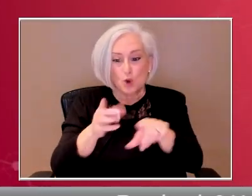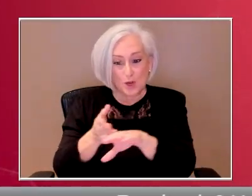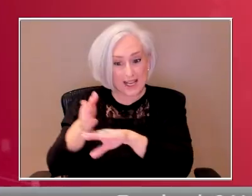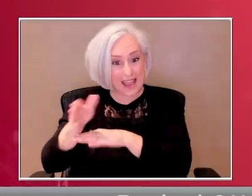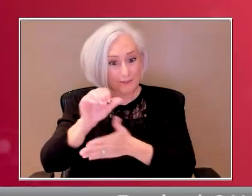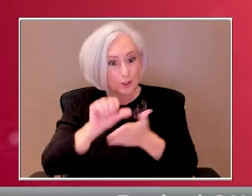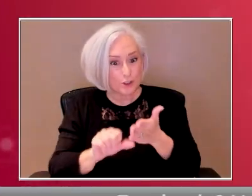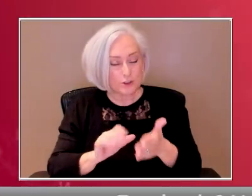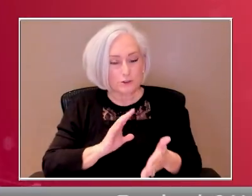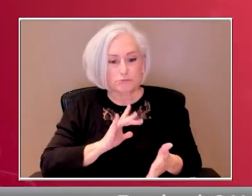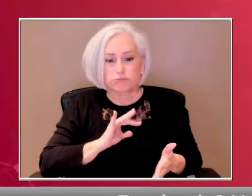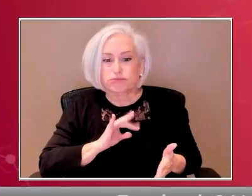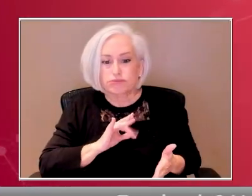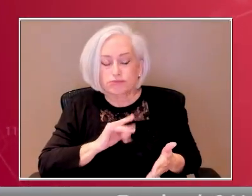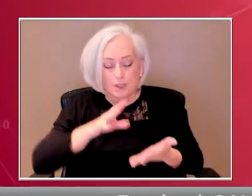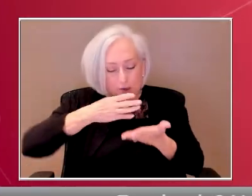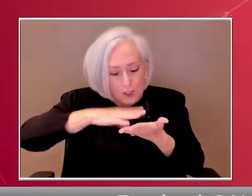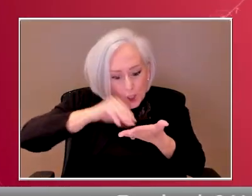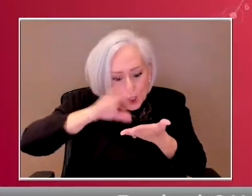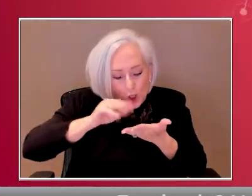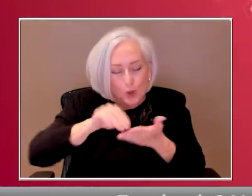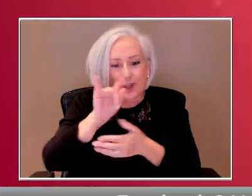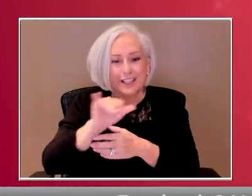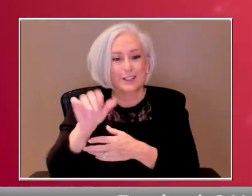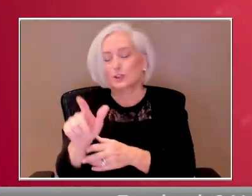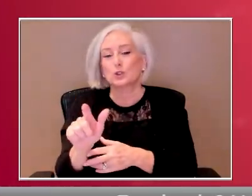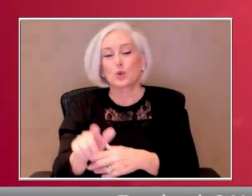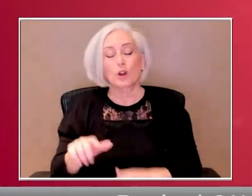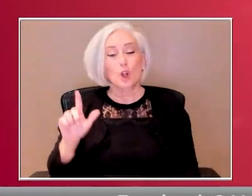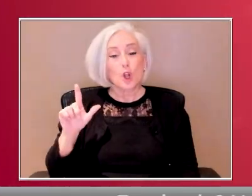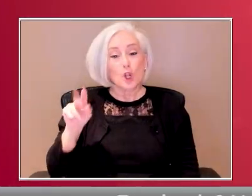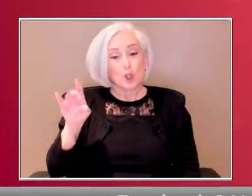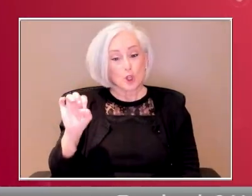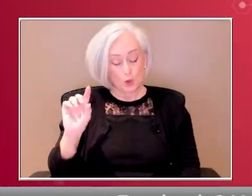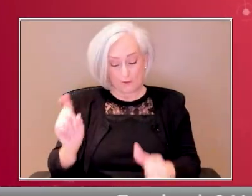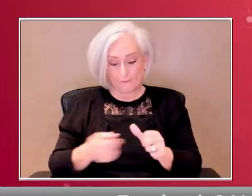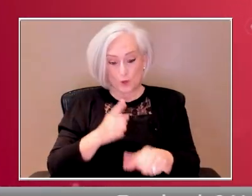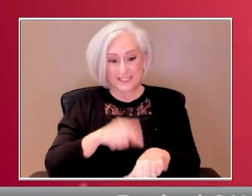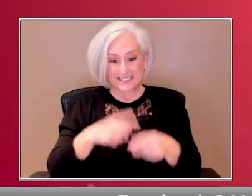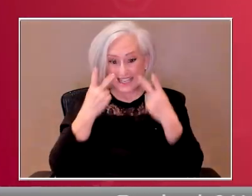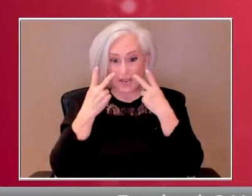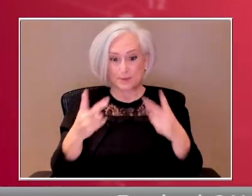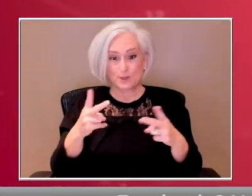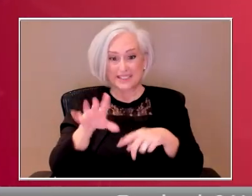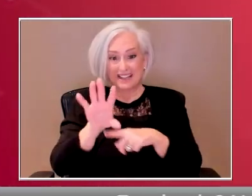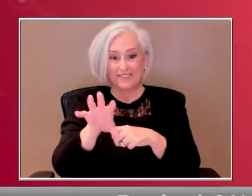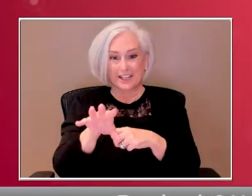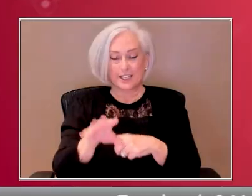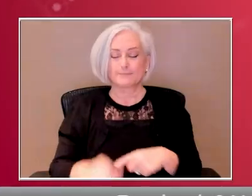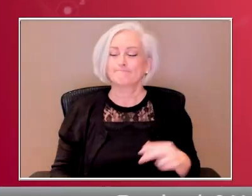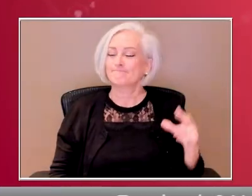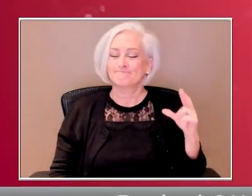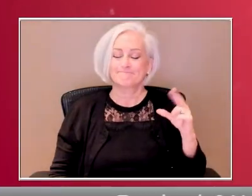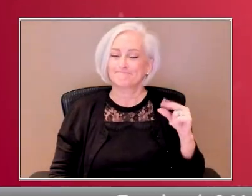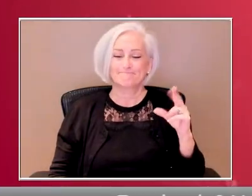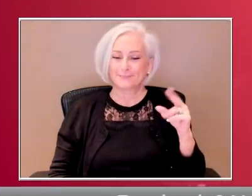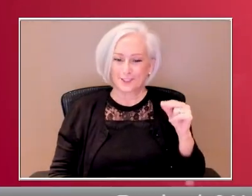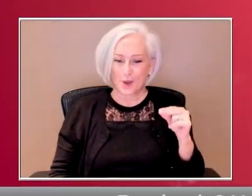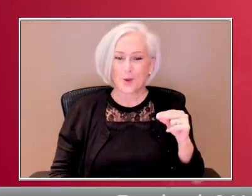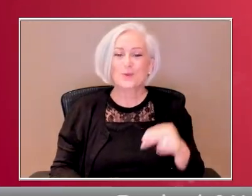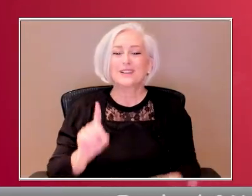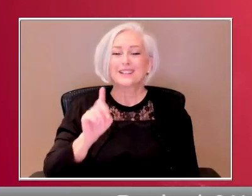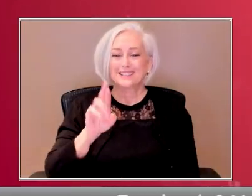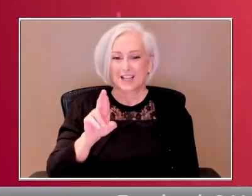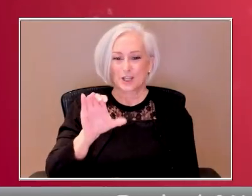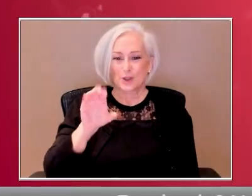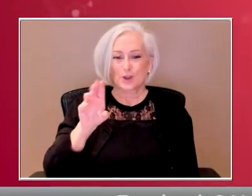good learning tools. Luke, is this the first time you've seen this video? No, it is not. Dr. Crawford was willing to send